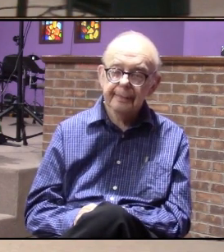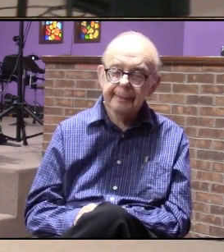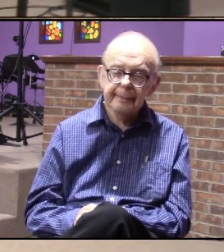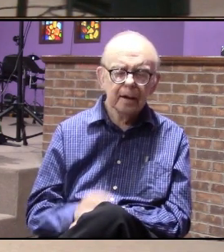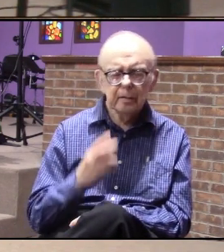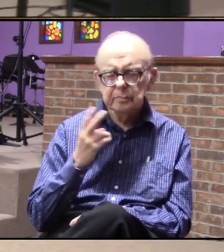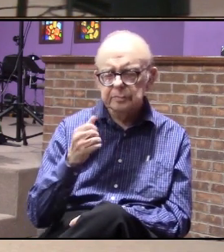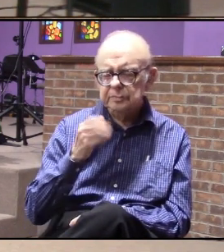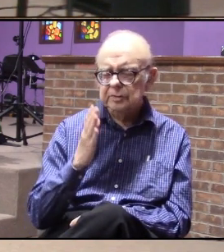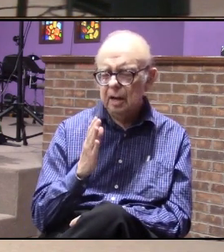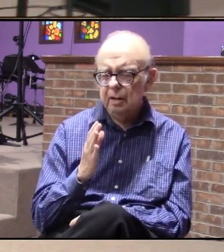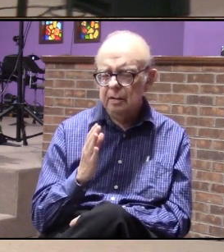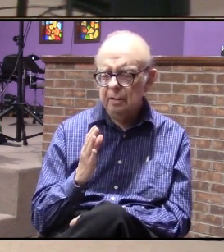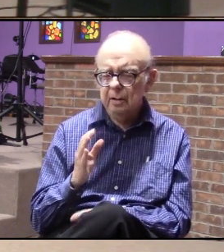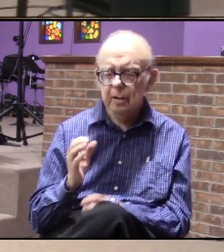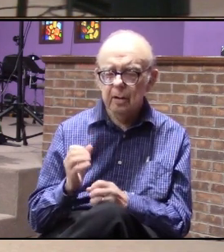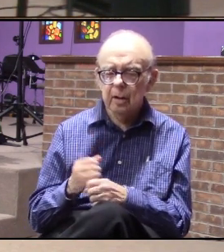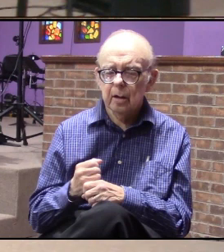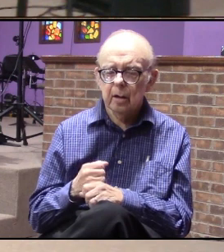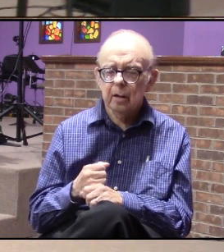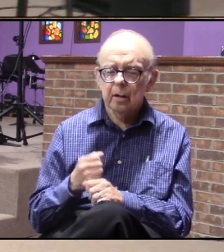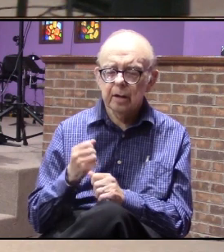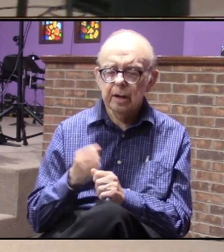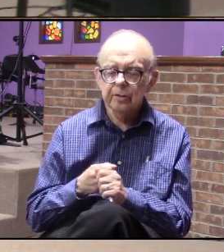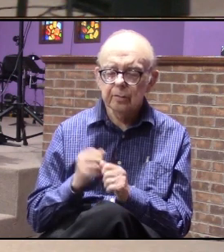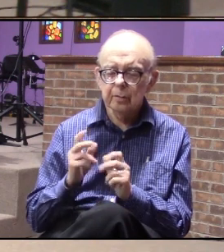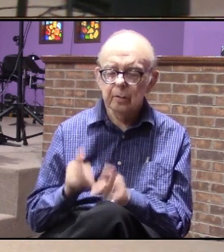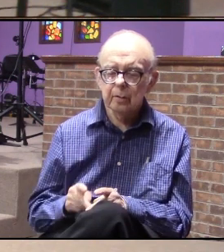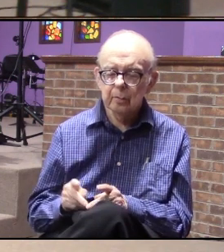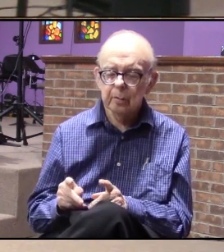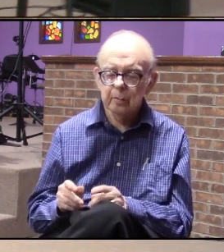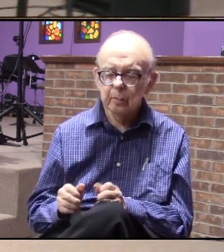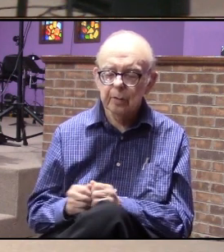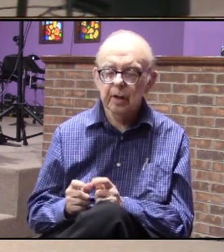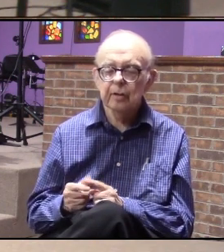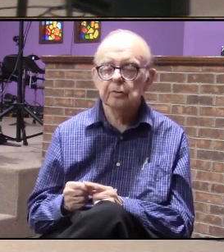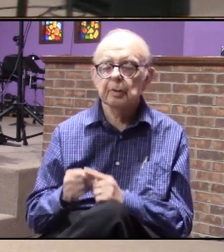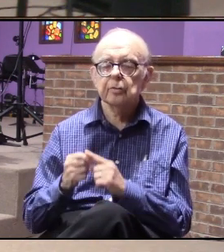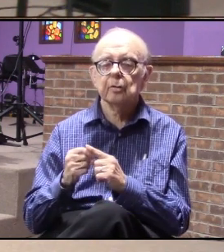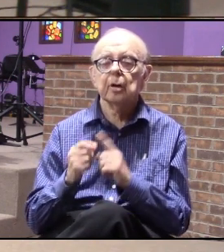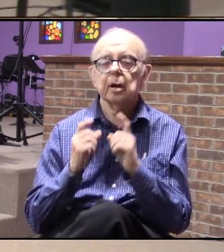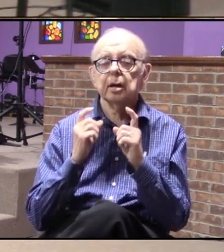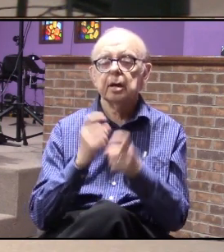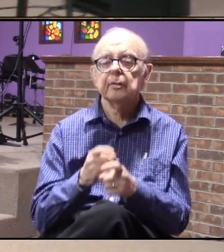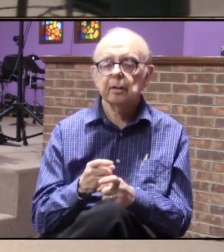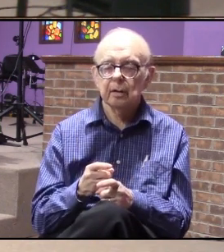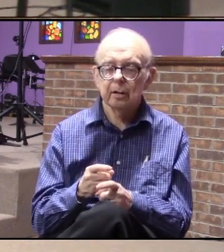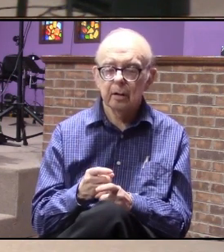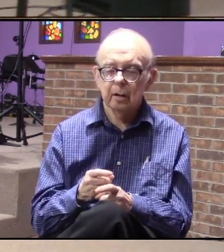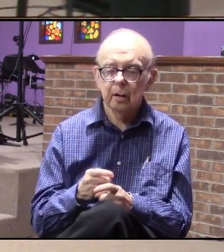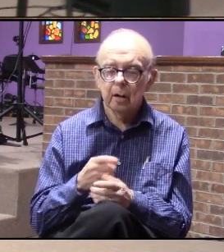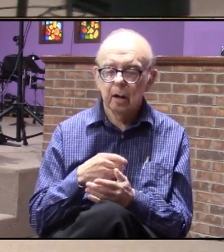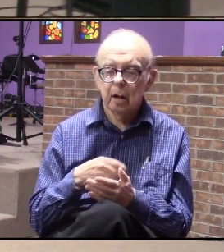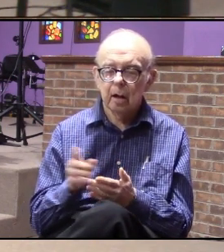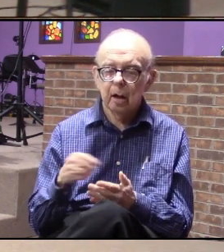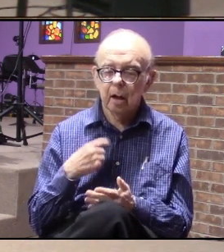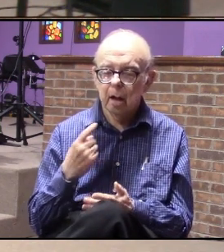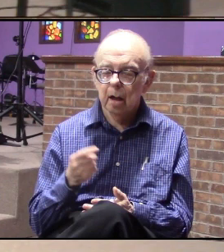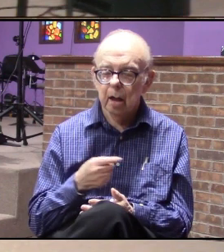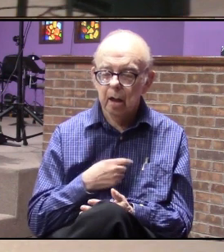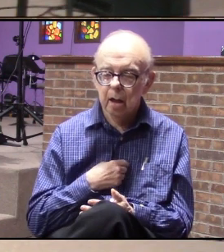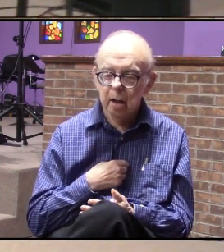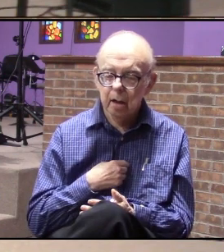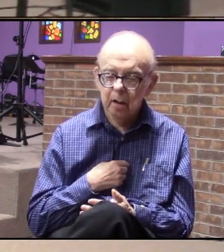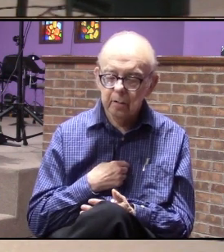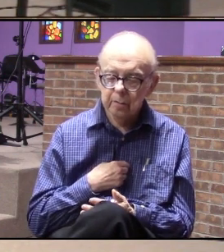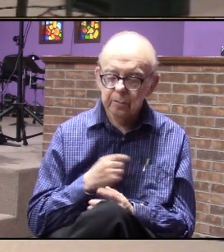You see, God created each and every one of us with a unique gift and sent us to a